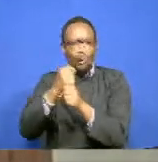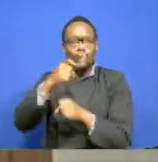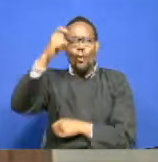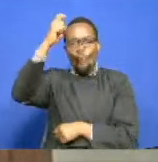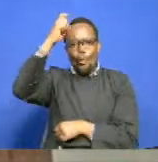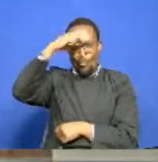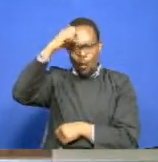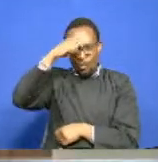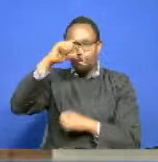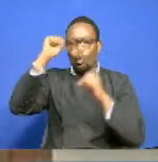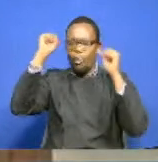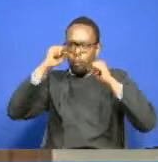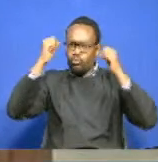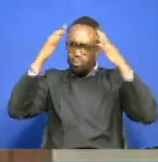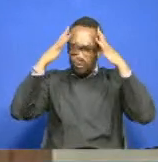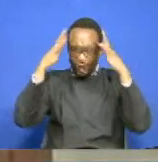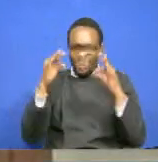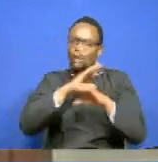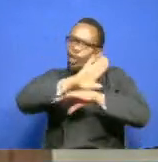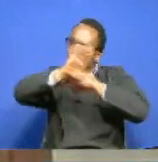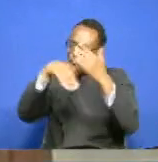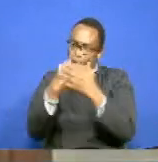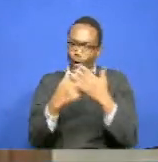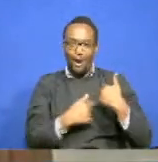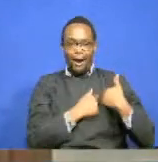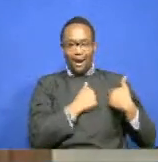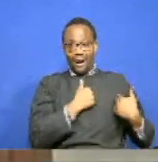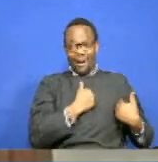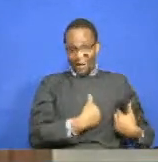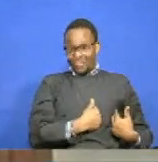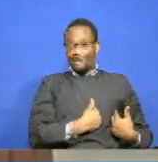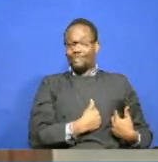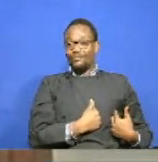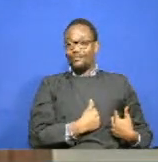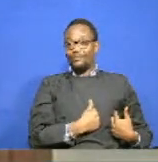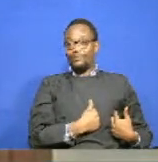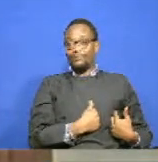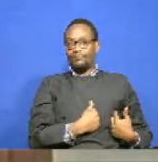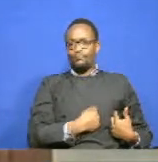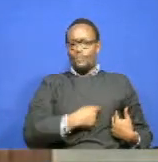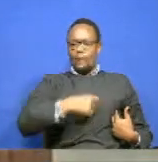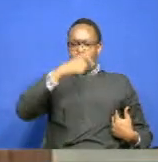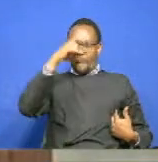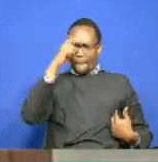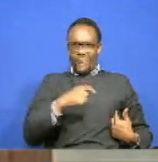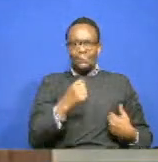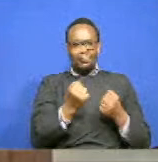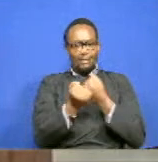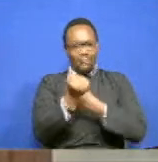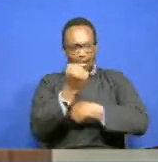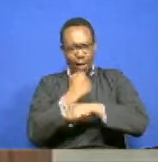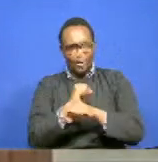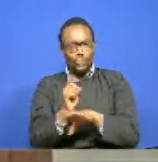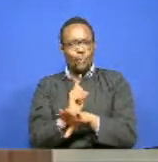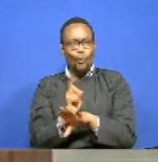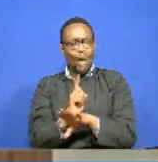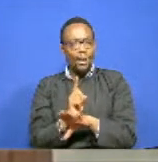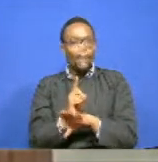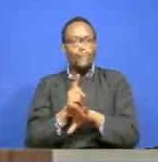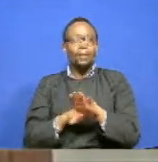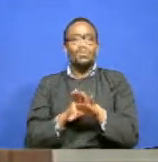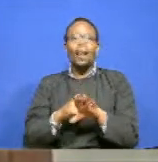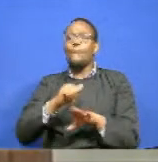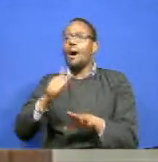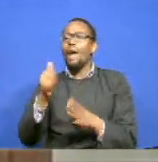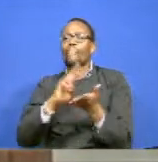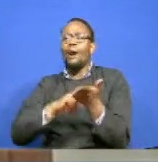the judgment, all are heart resources which must come into play whenever other resources are